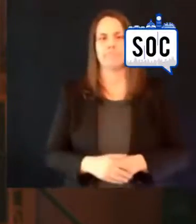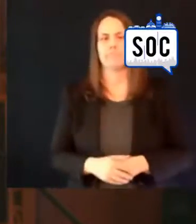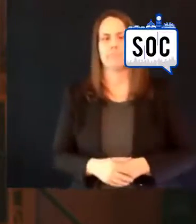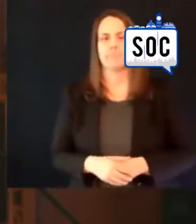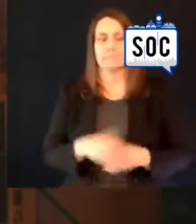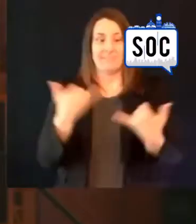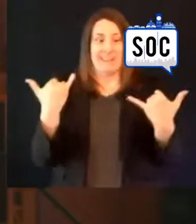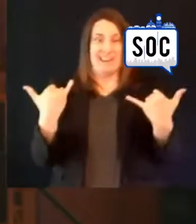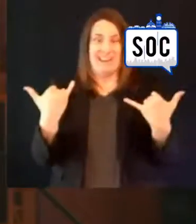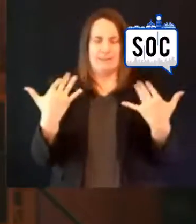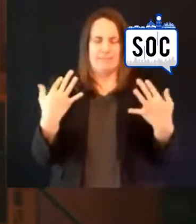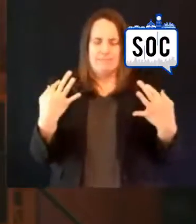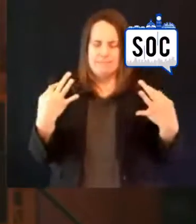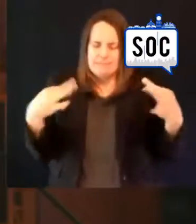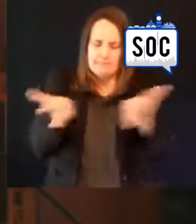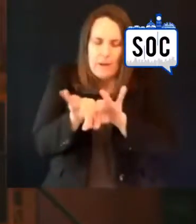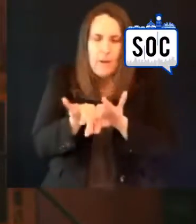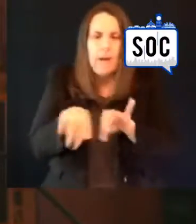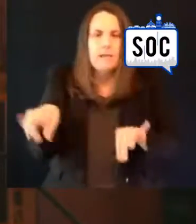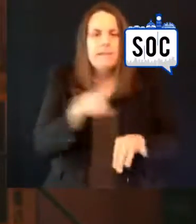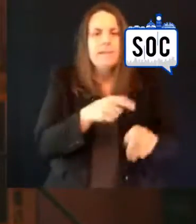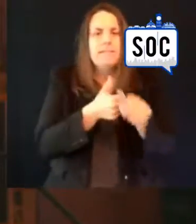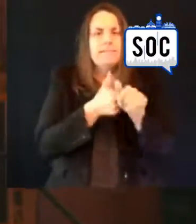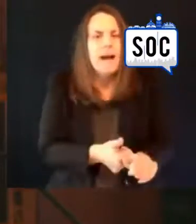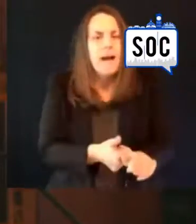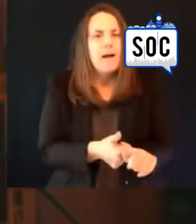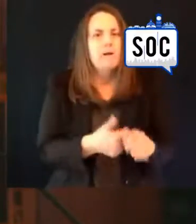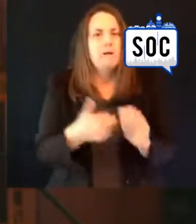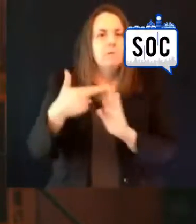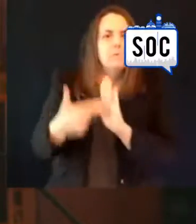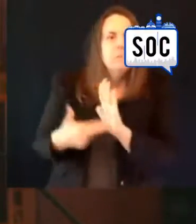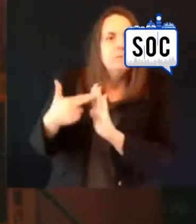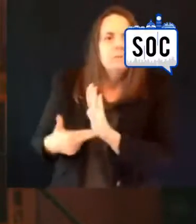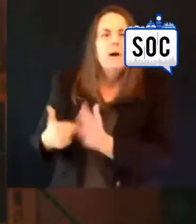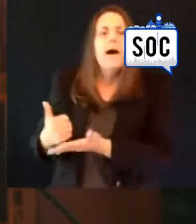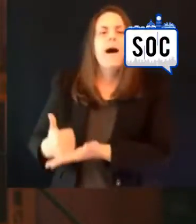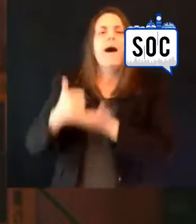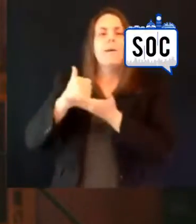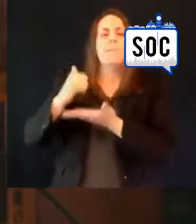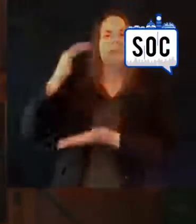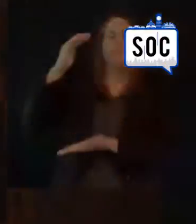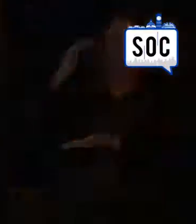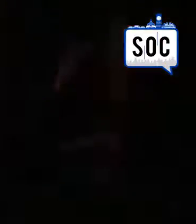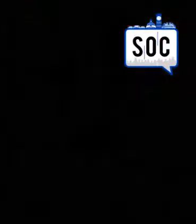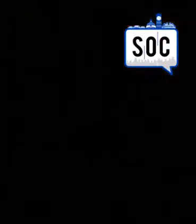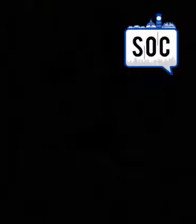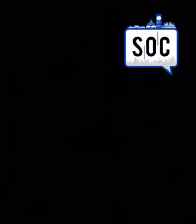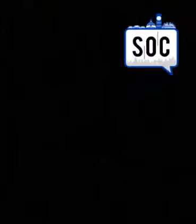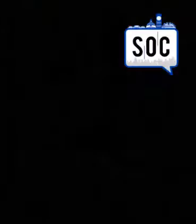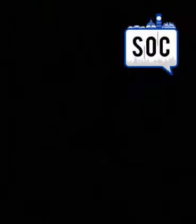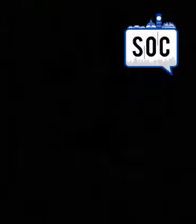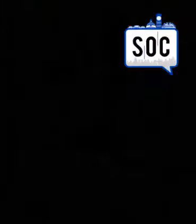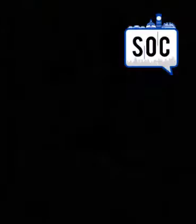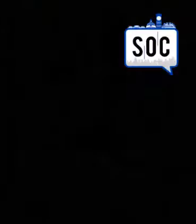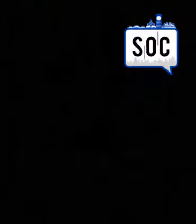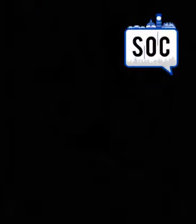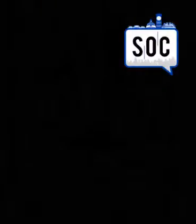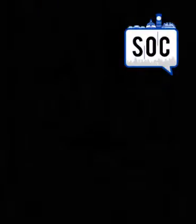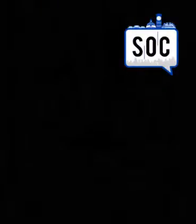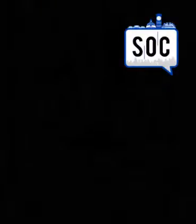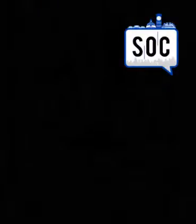potentially dangerous variants. So mask up and get vaccinated, Wisconsin.